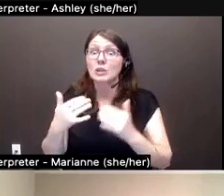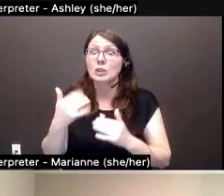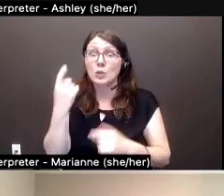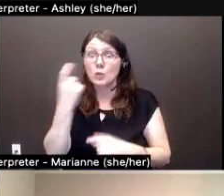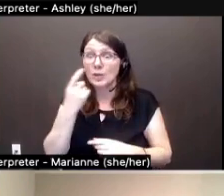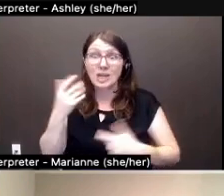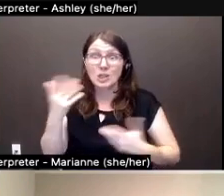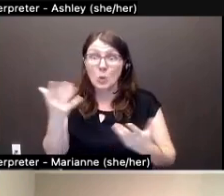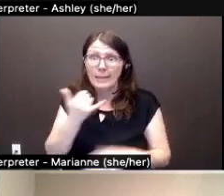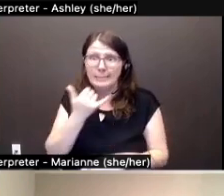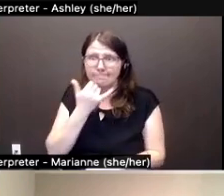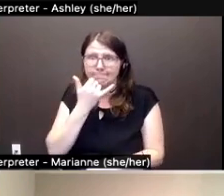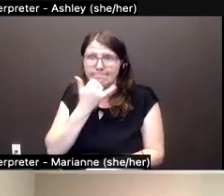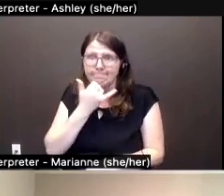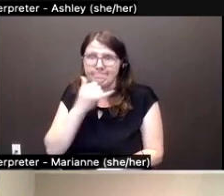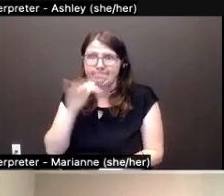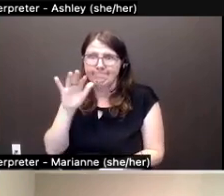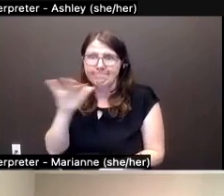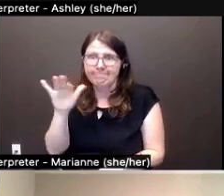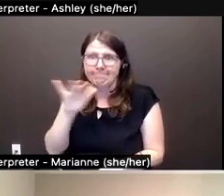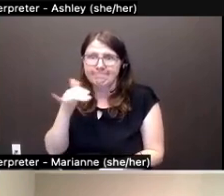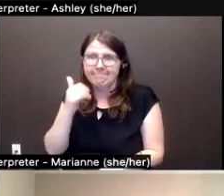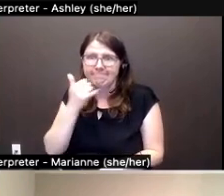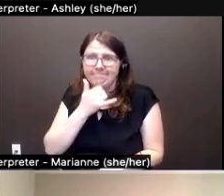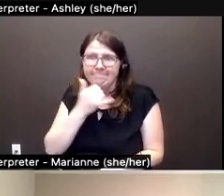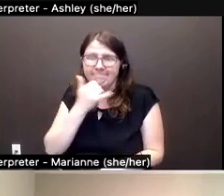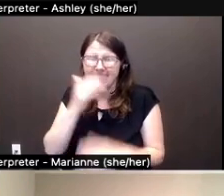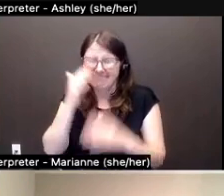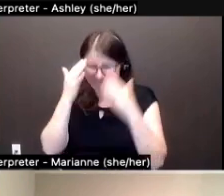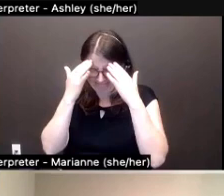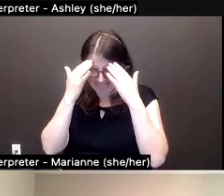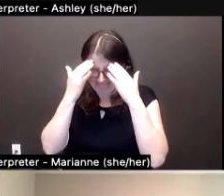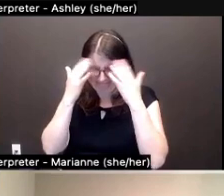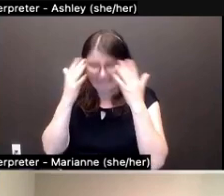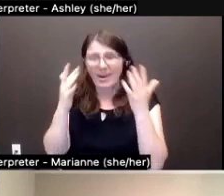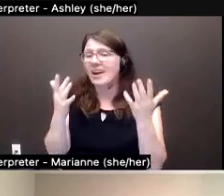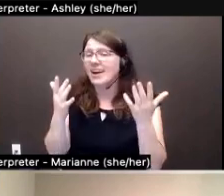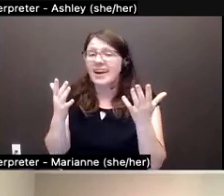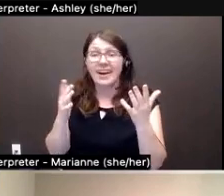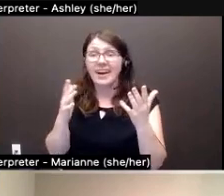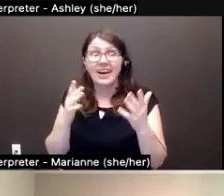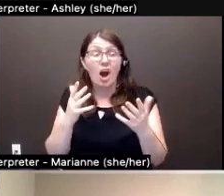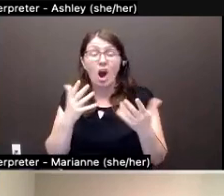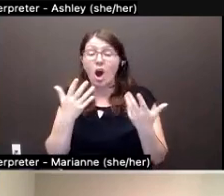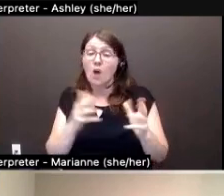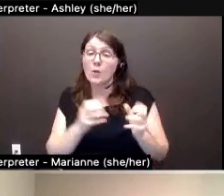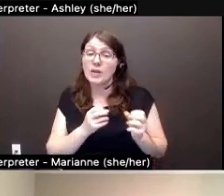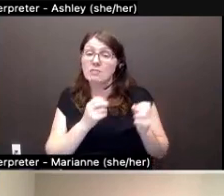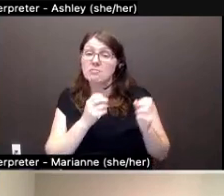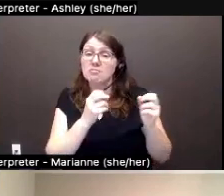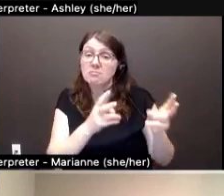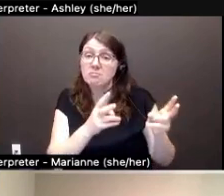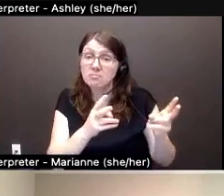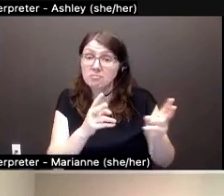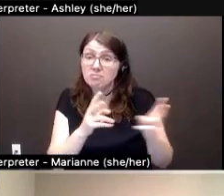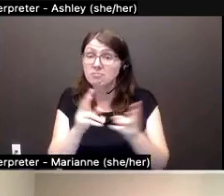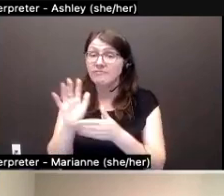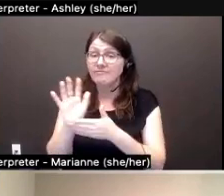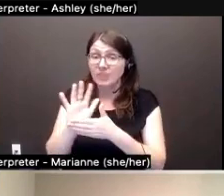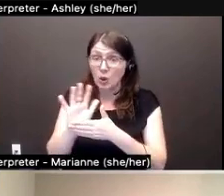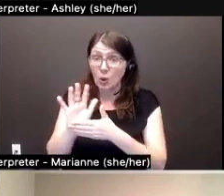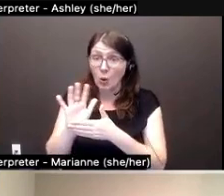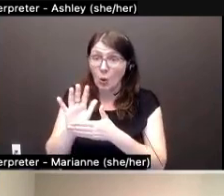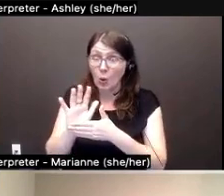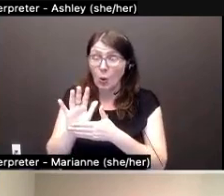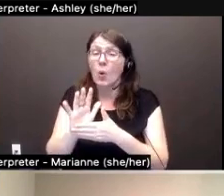So we had to go, and on TikTok, you can't just edit a video, you have to delete it and repost it. So we had to